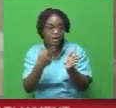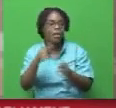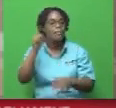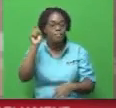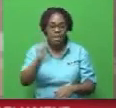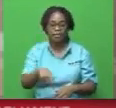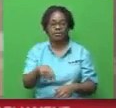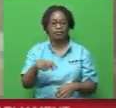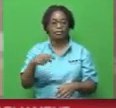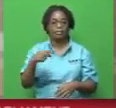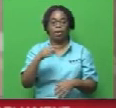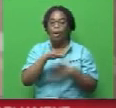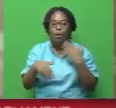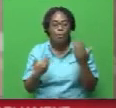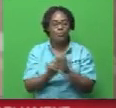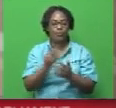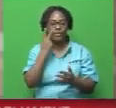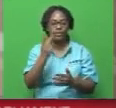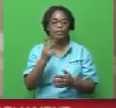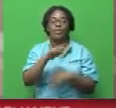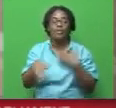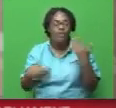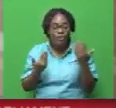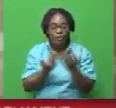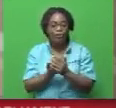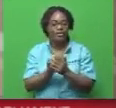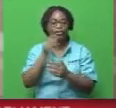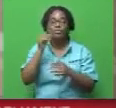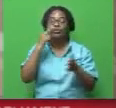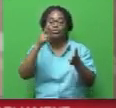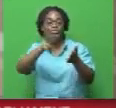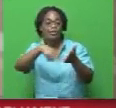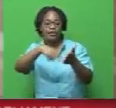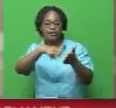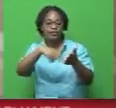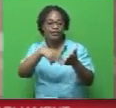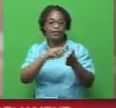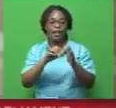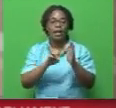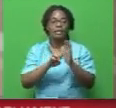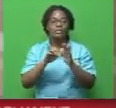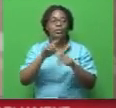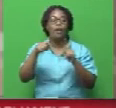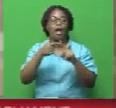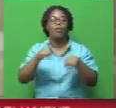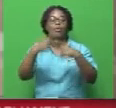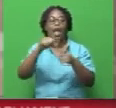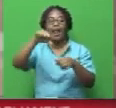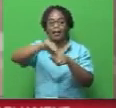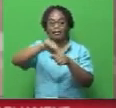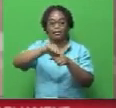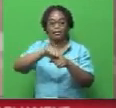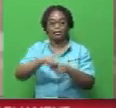throughout this country so that every time you stand by that fuel pump and you understand why you are deprived